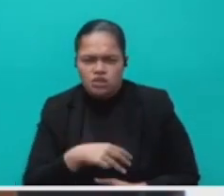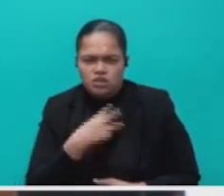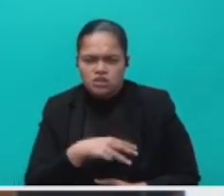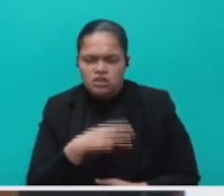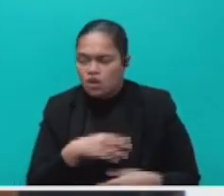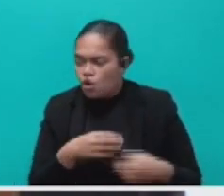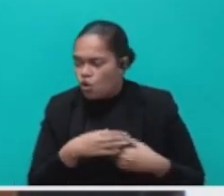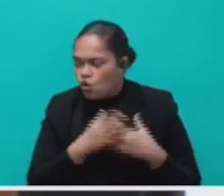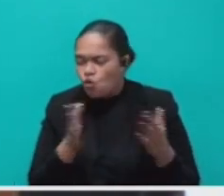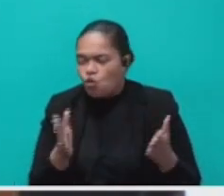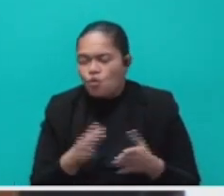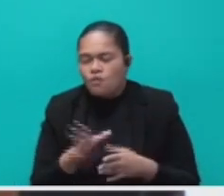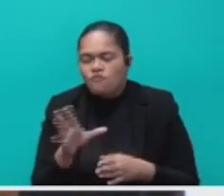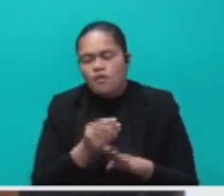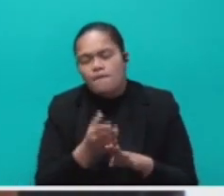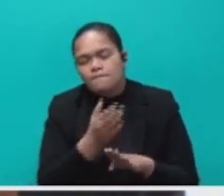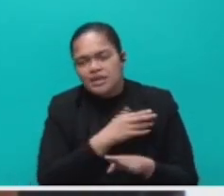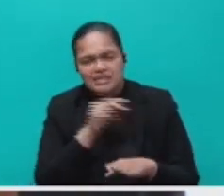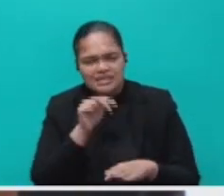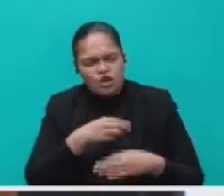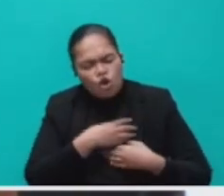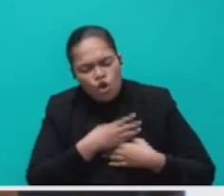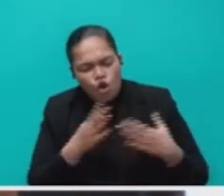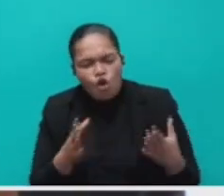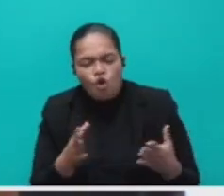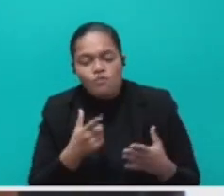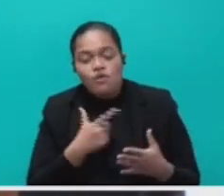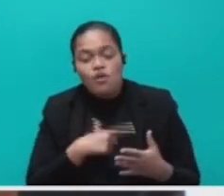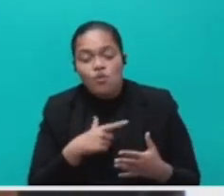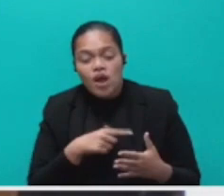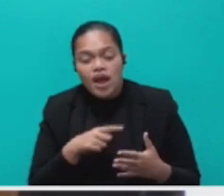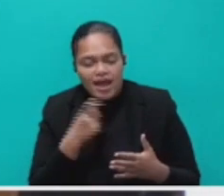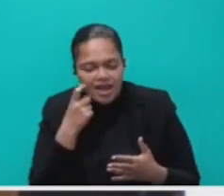opened up. It needs to be treated so that it can heal.